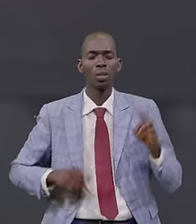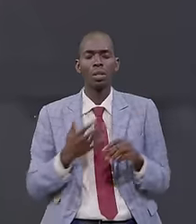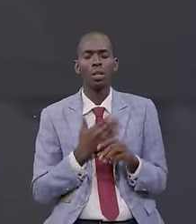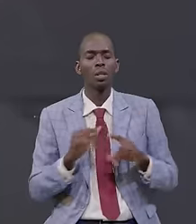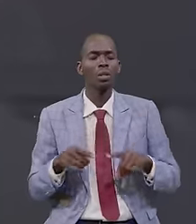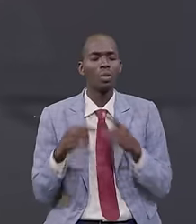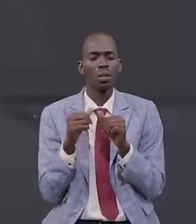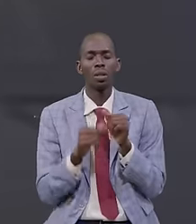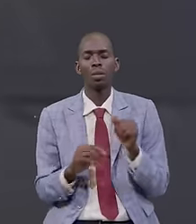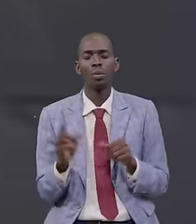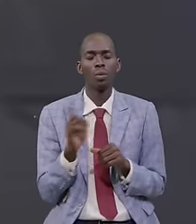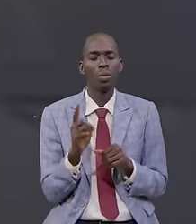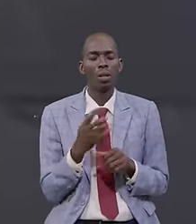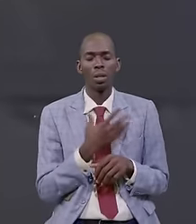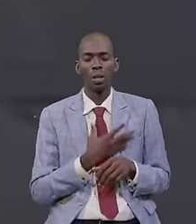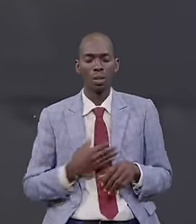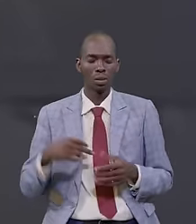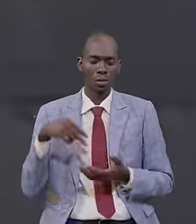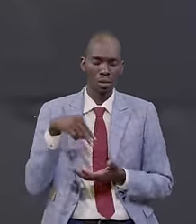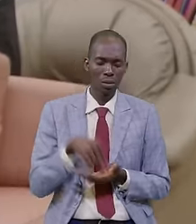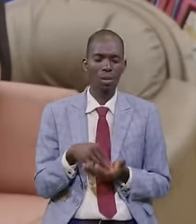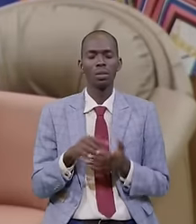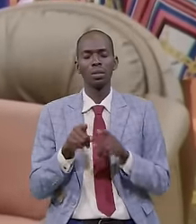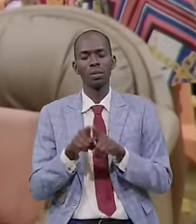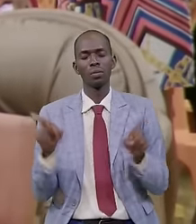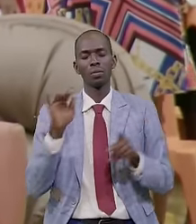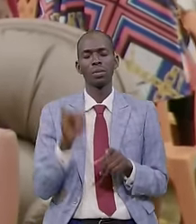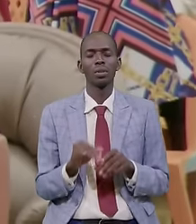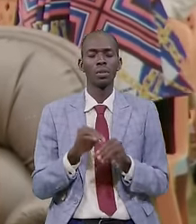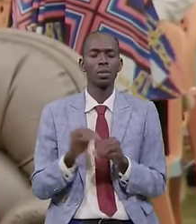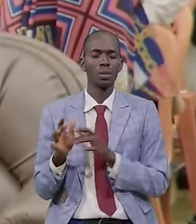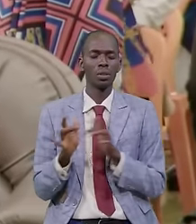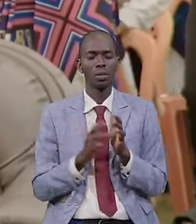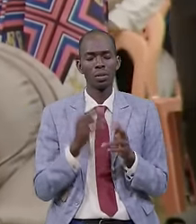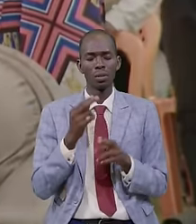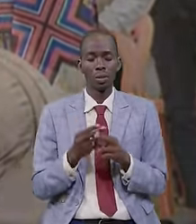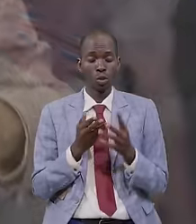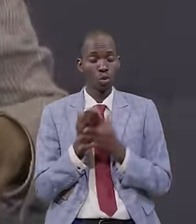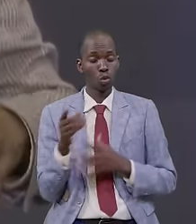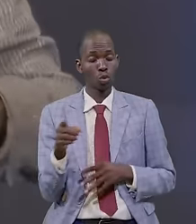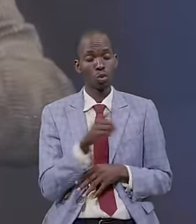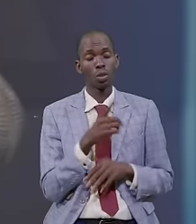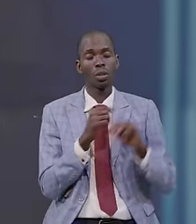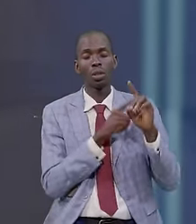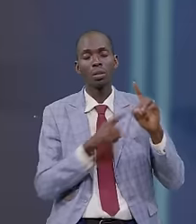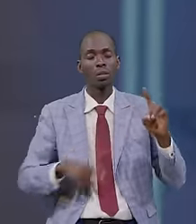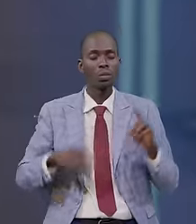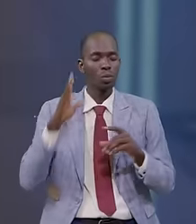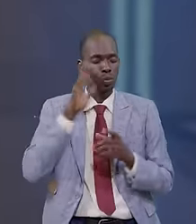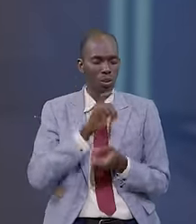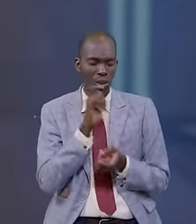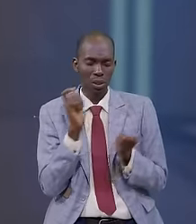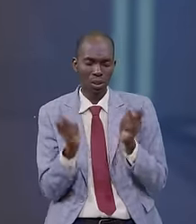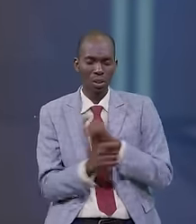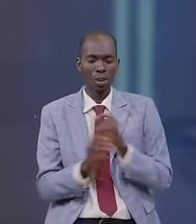everywhere and stand out. Amen. Through you, the Lord will turn our